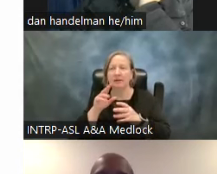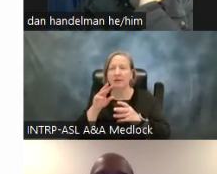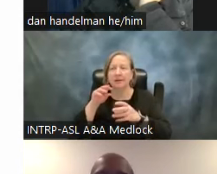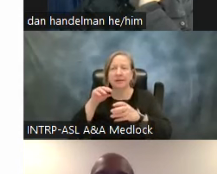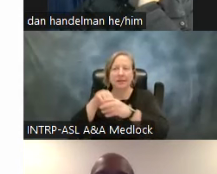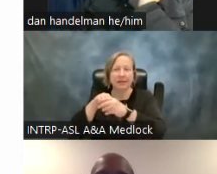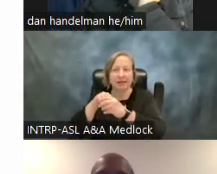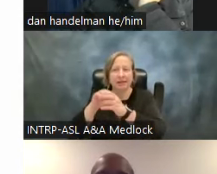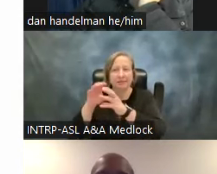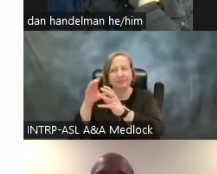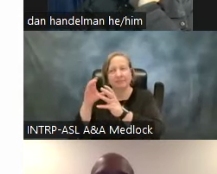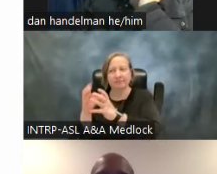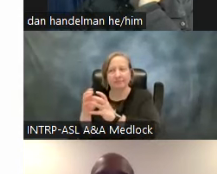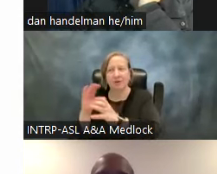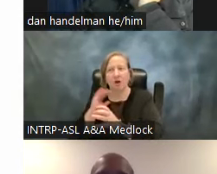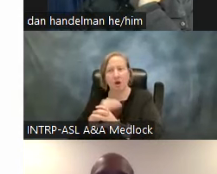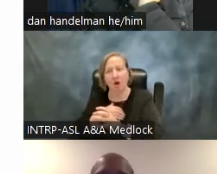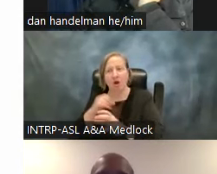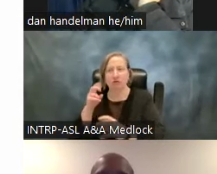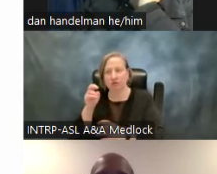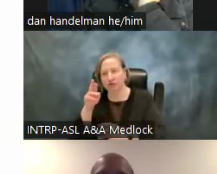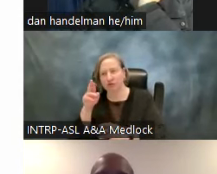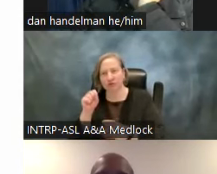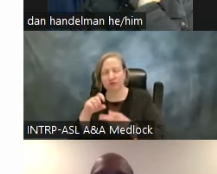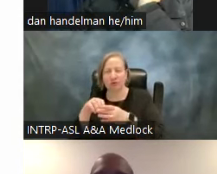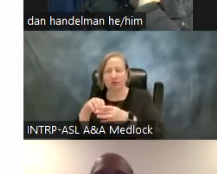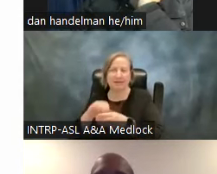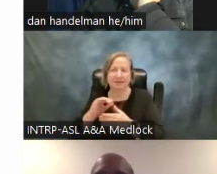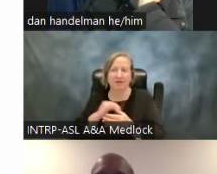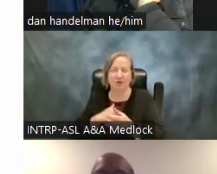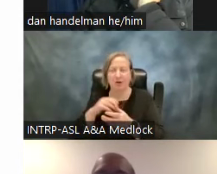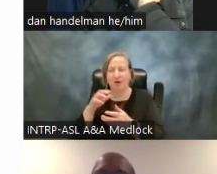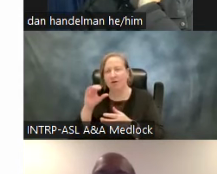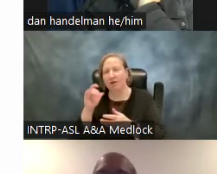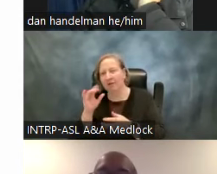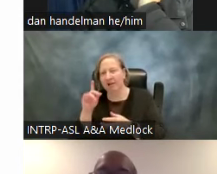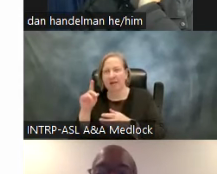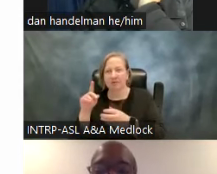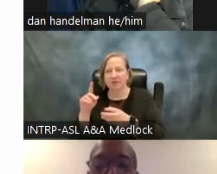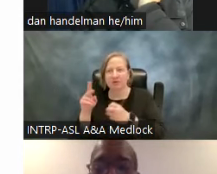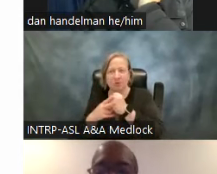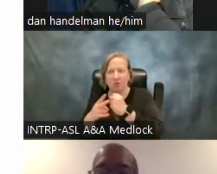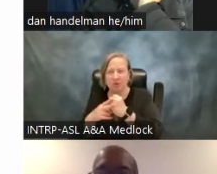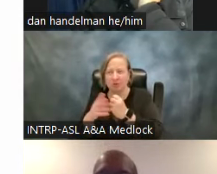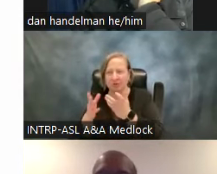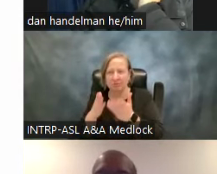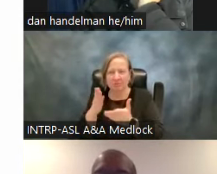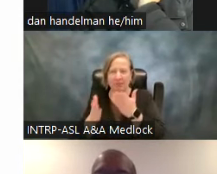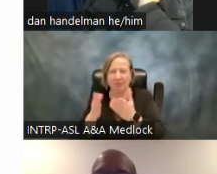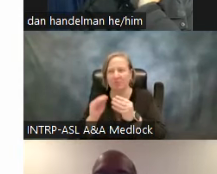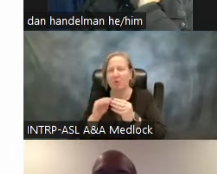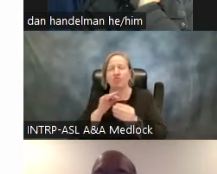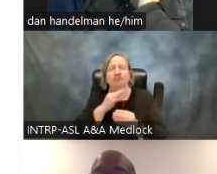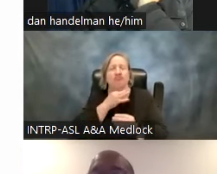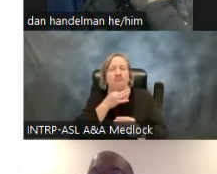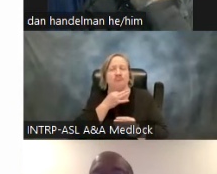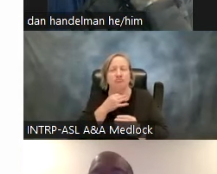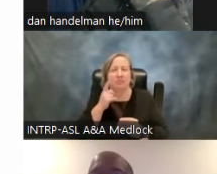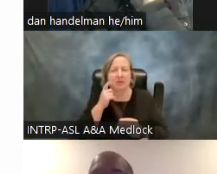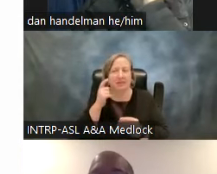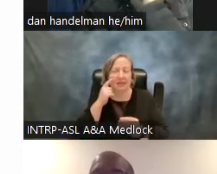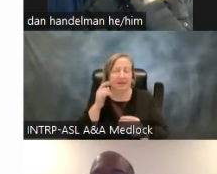in, you know, like on our servers or like in our cloud storage. Yeah, I don't know if and maybe this is more of a curiosity because I think